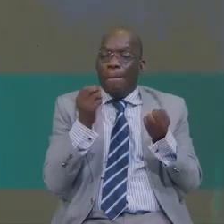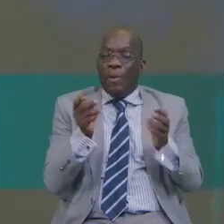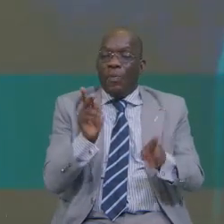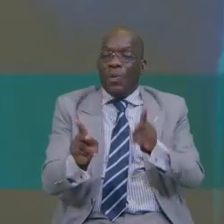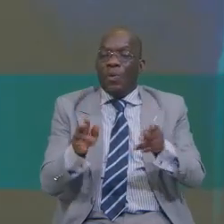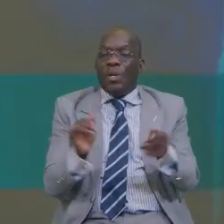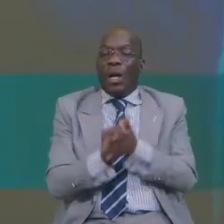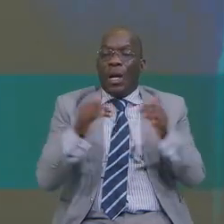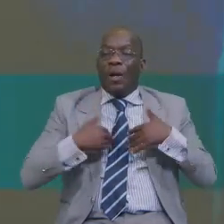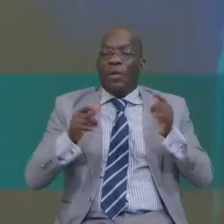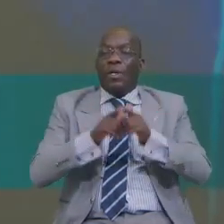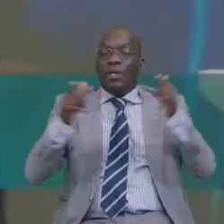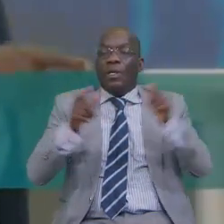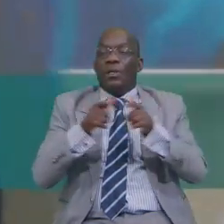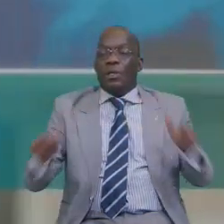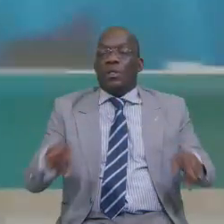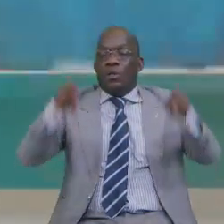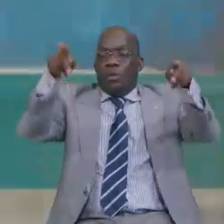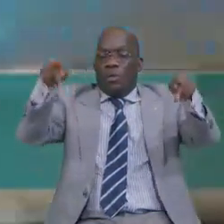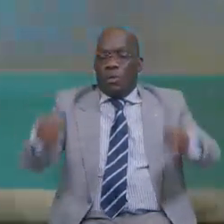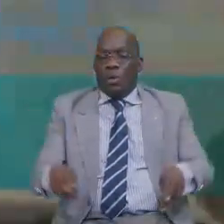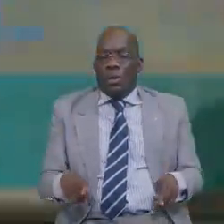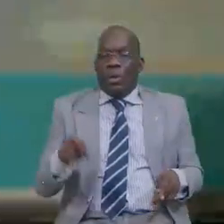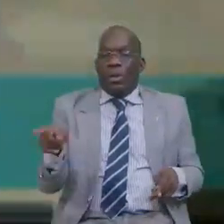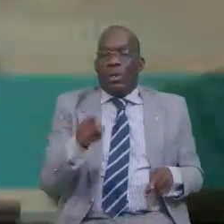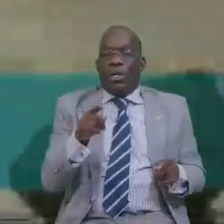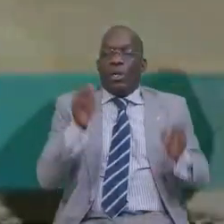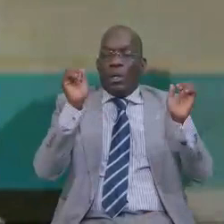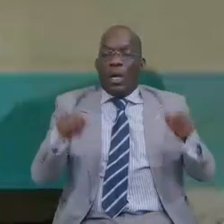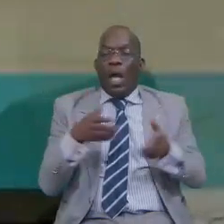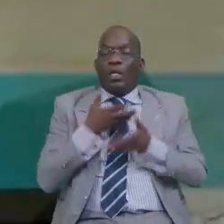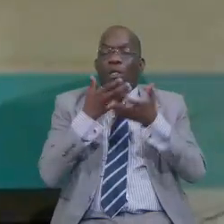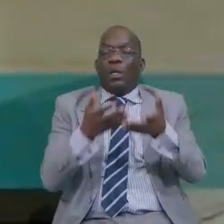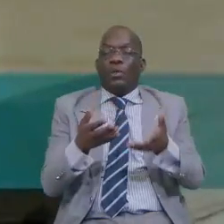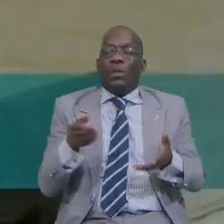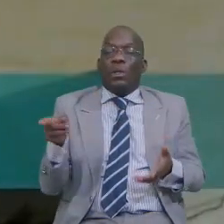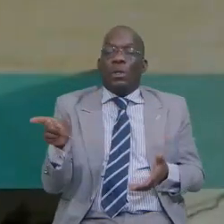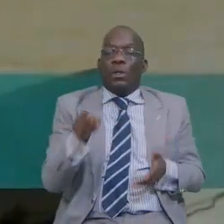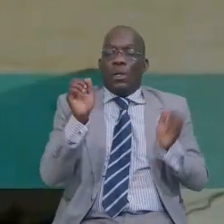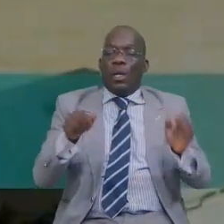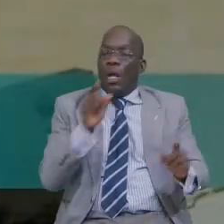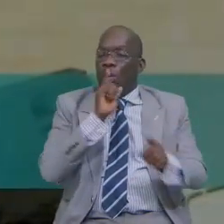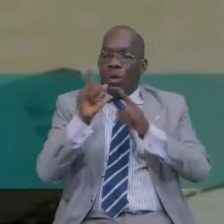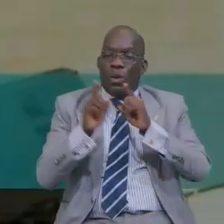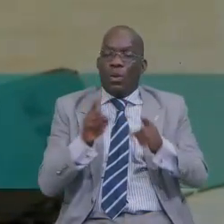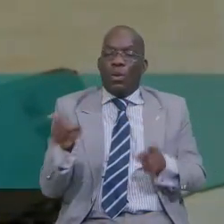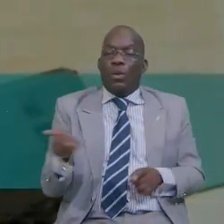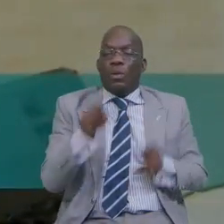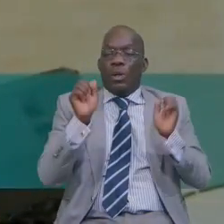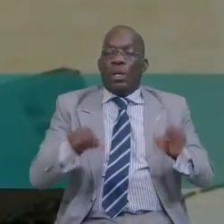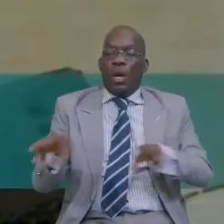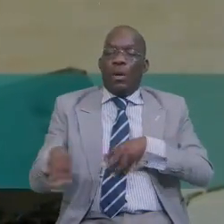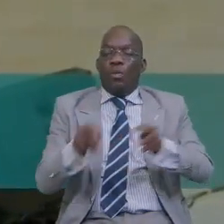personalities. And they can shout, and they can talk, and he can move and walk